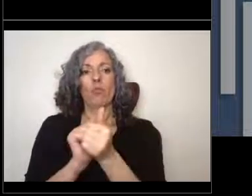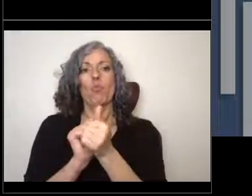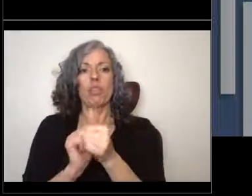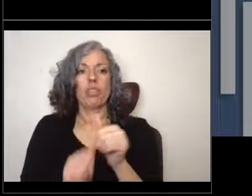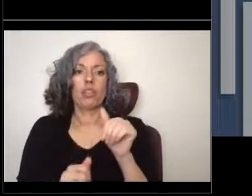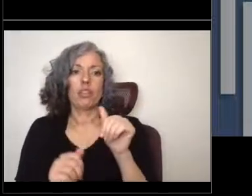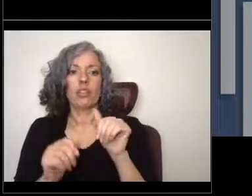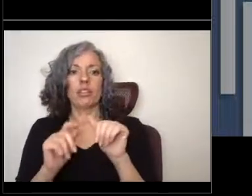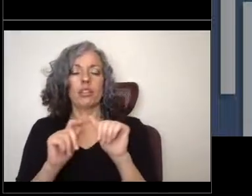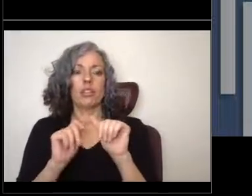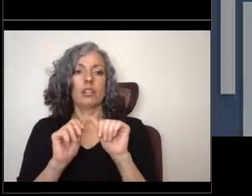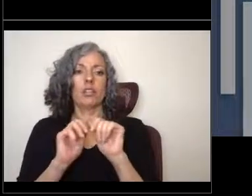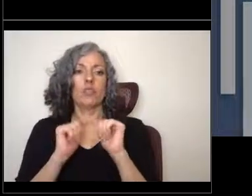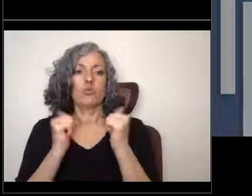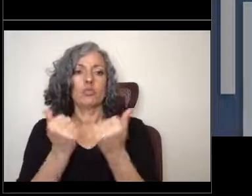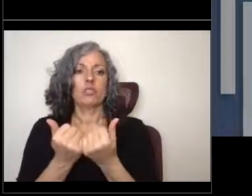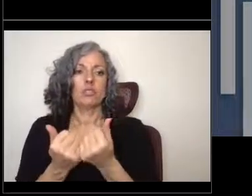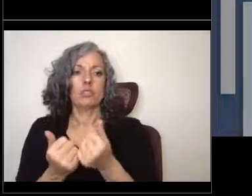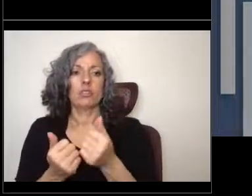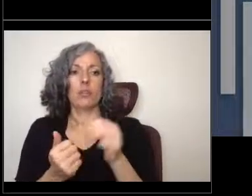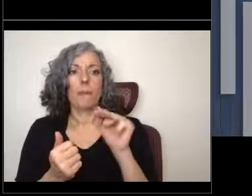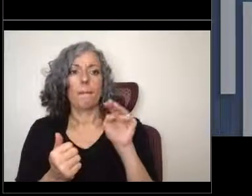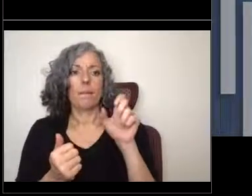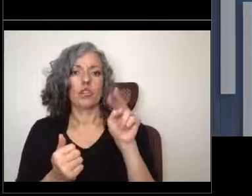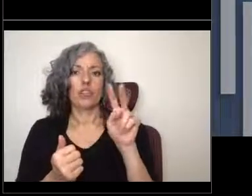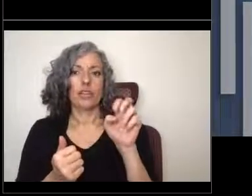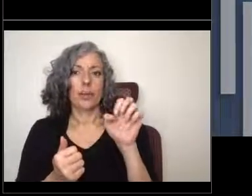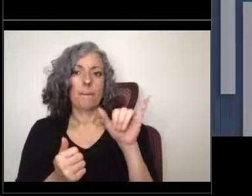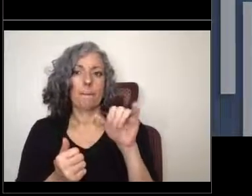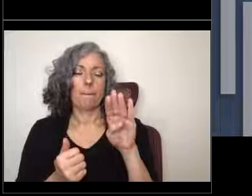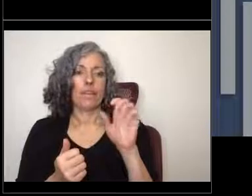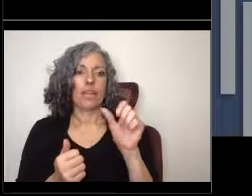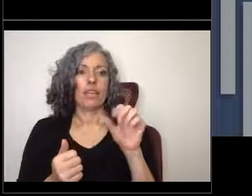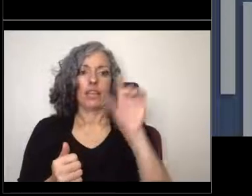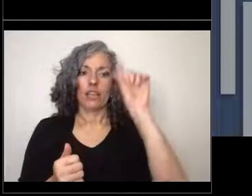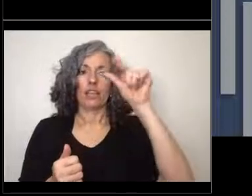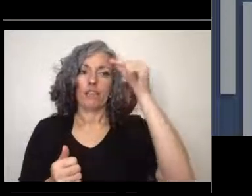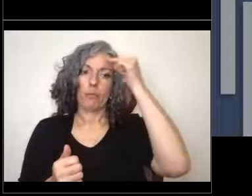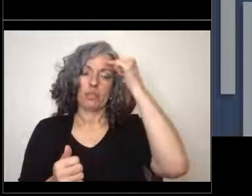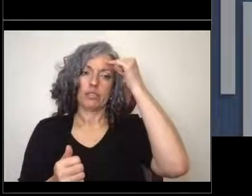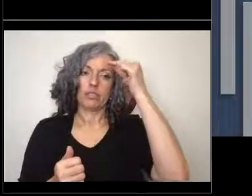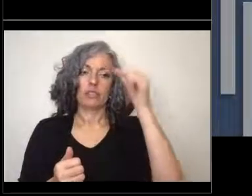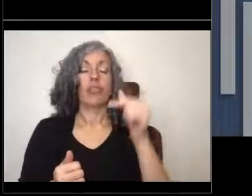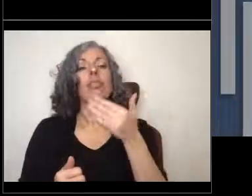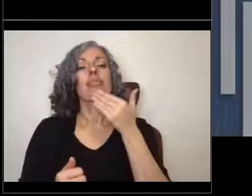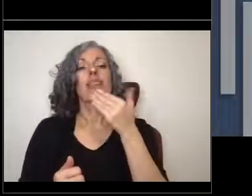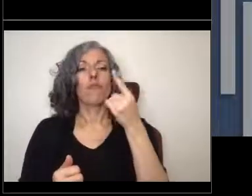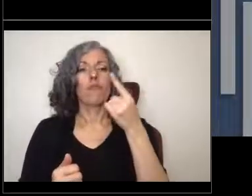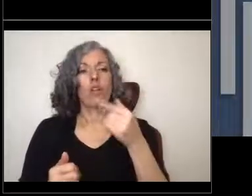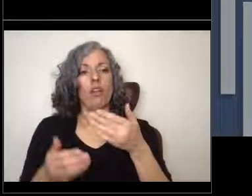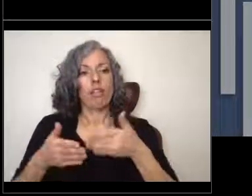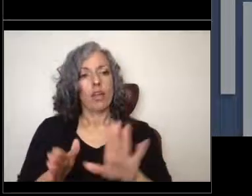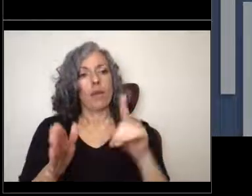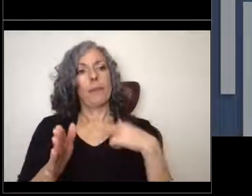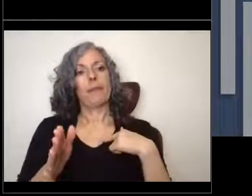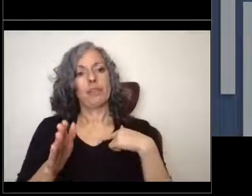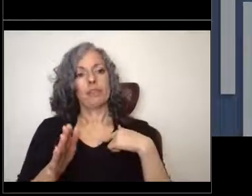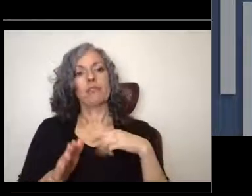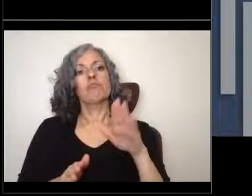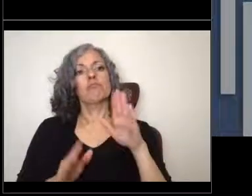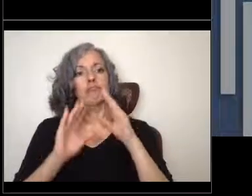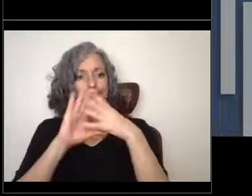Governments. First, I want to thank Caltrans for the opportunity to comment on the interim thesis. While we support